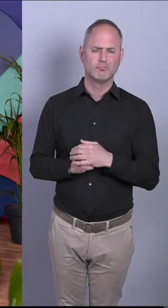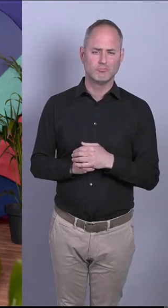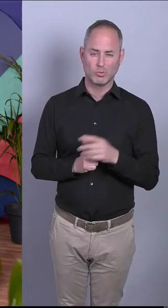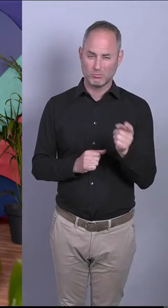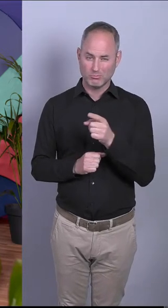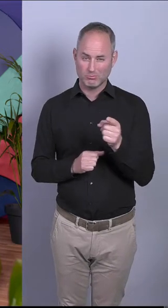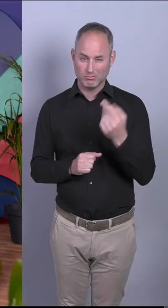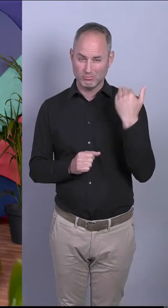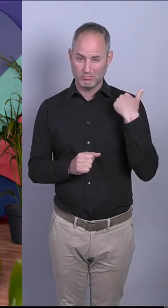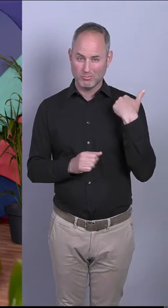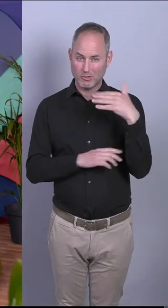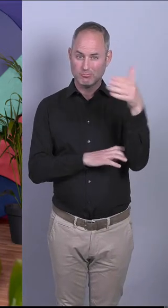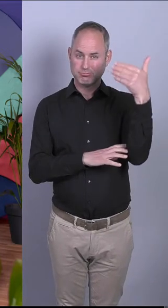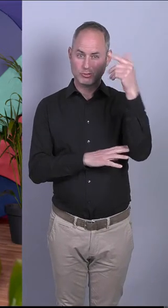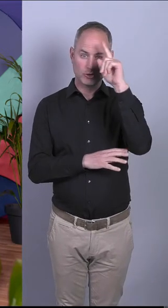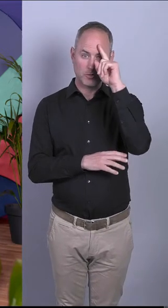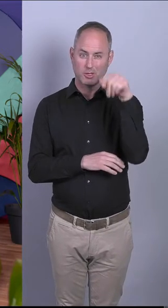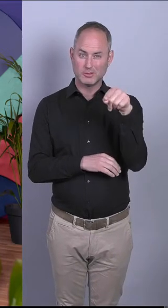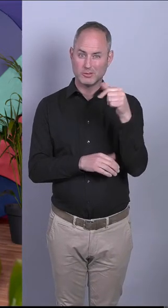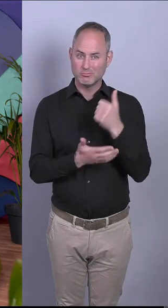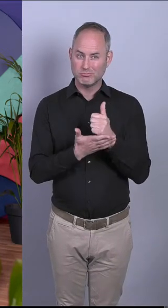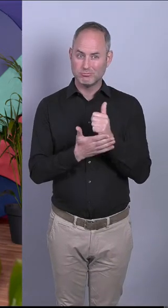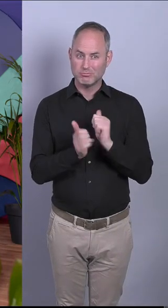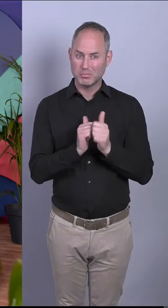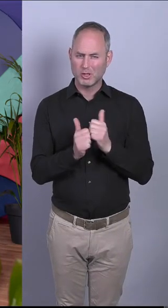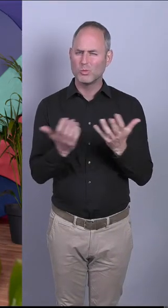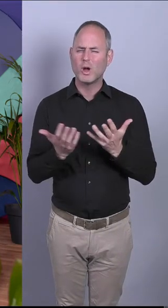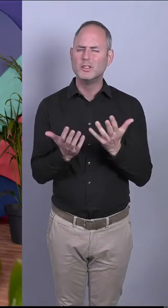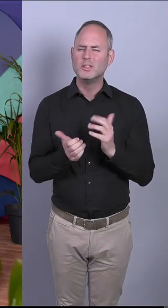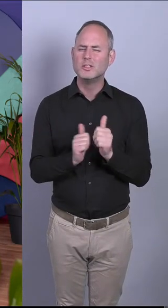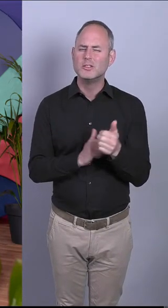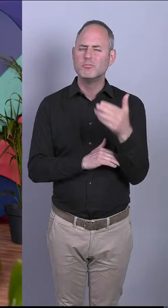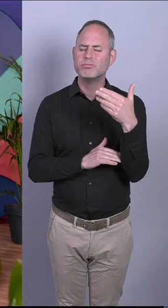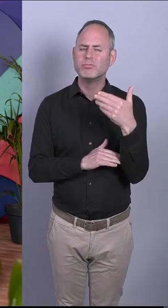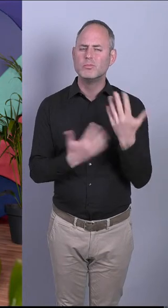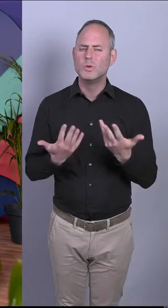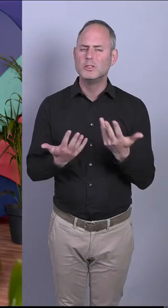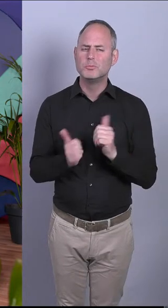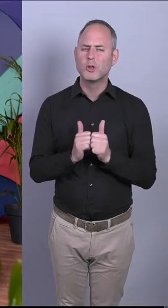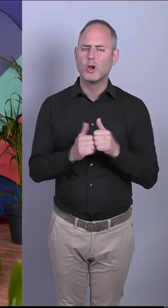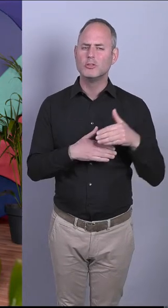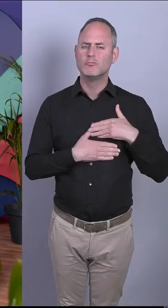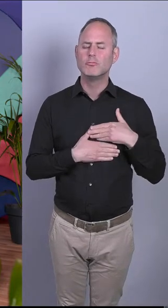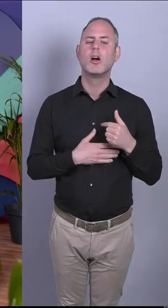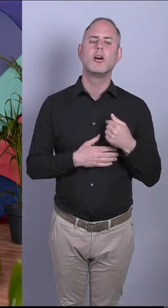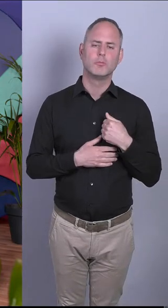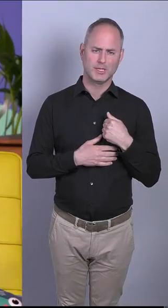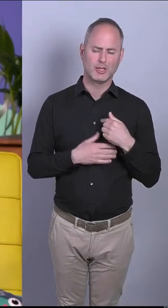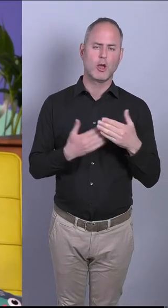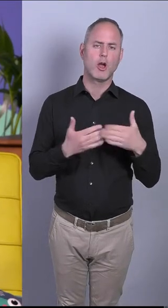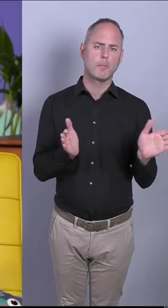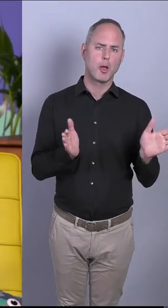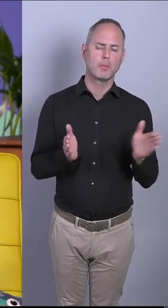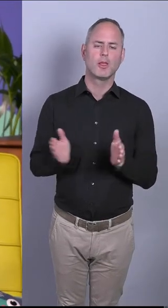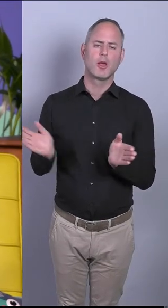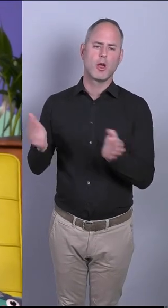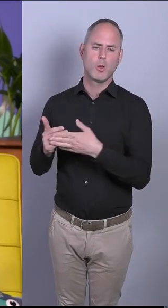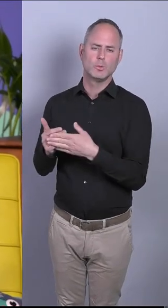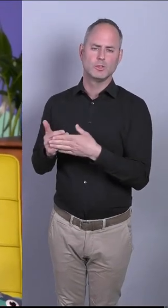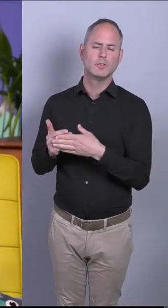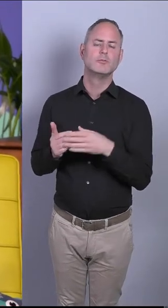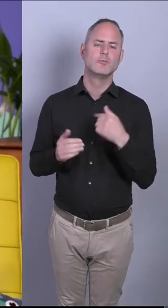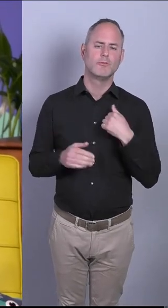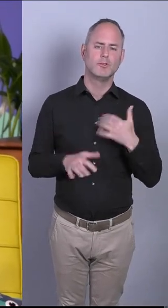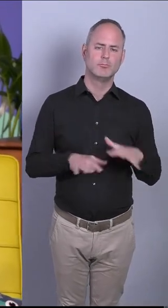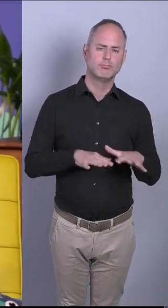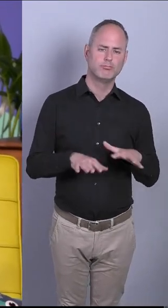Or both of you were members or volunteers at the National Games last year. So what were your roles and responsibilities? Well, I was a volunteer for the opening and